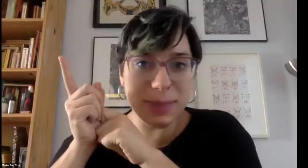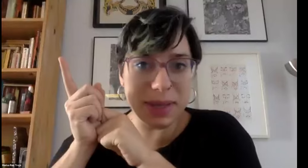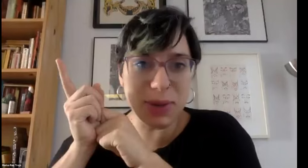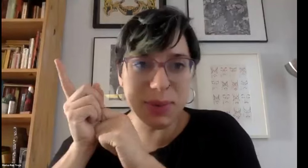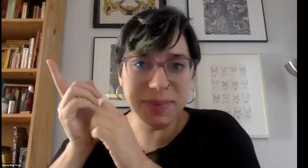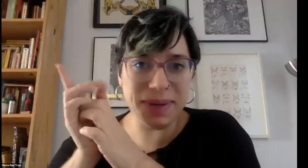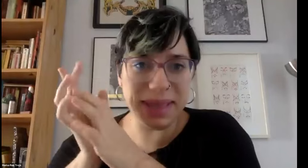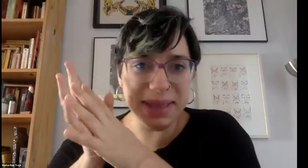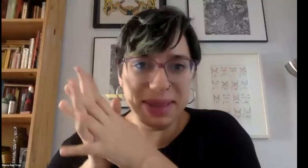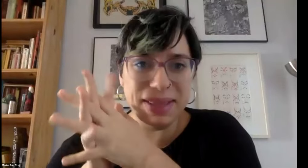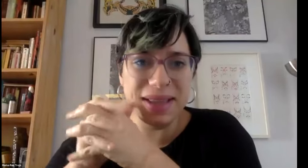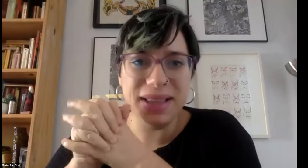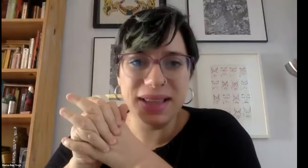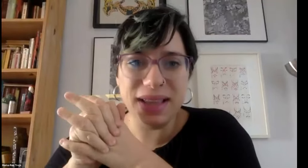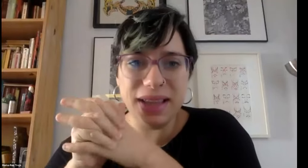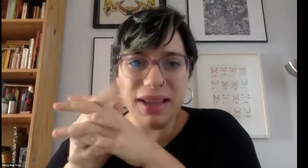Entonces, en español, ¿verdad?